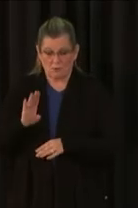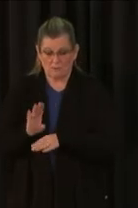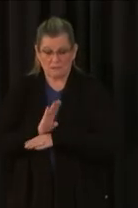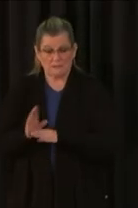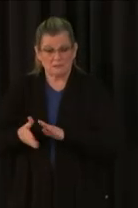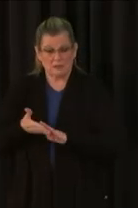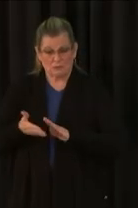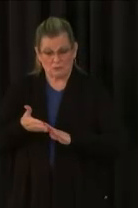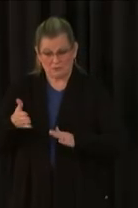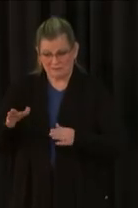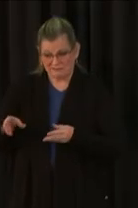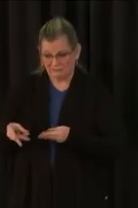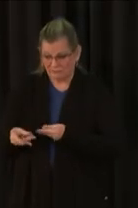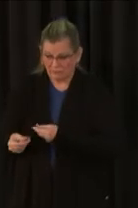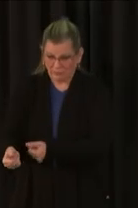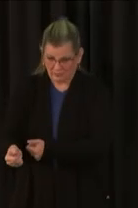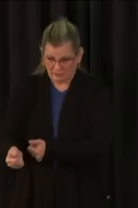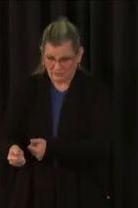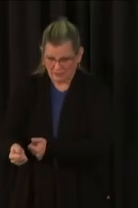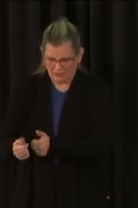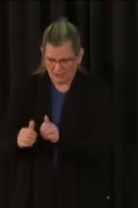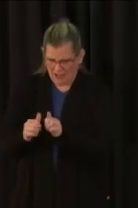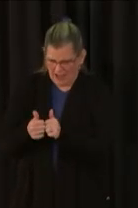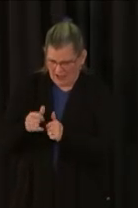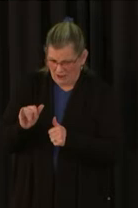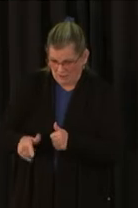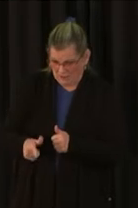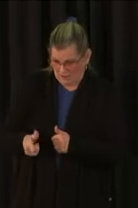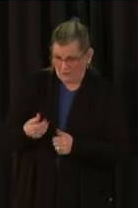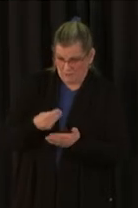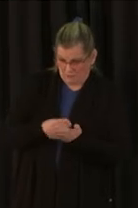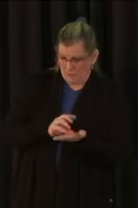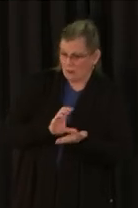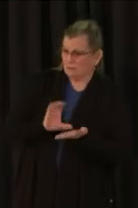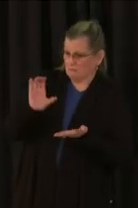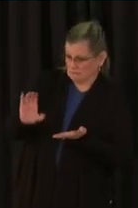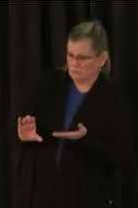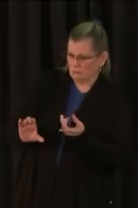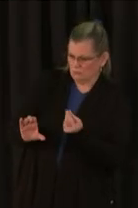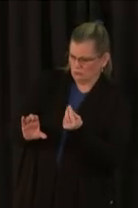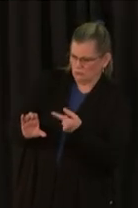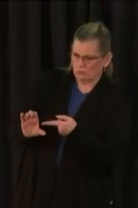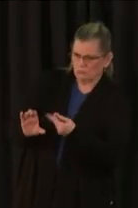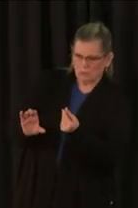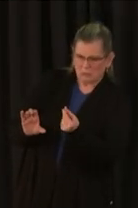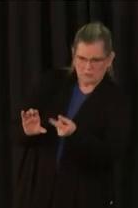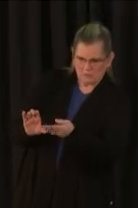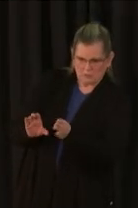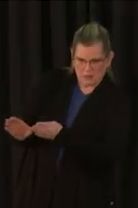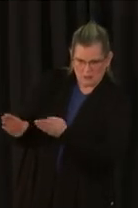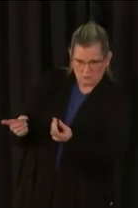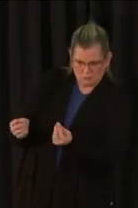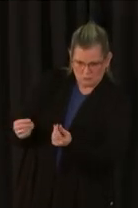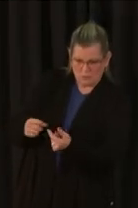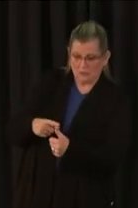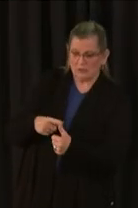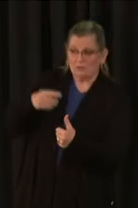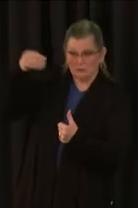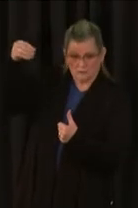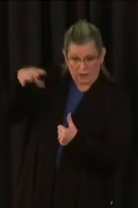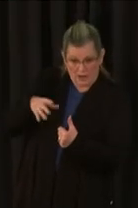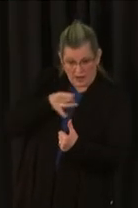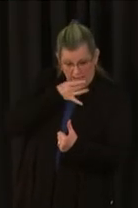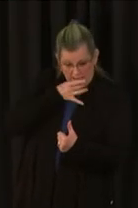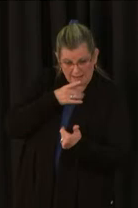what you are able to use this for: your rent, mortgage, payroll, taxes, operational expenses, utilities, equipment leasing,